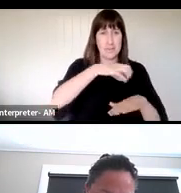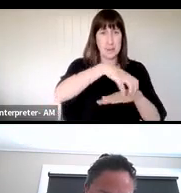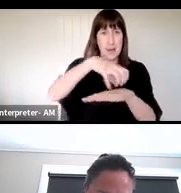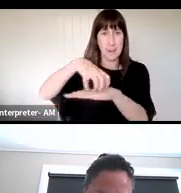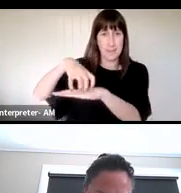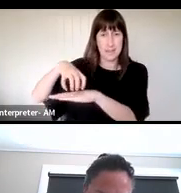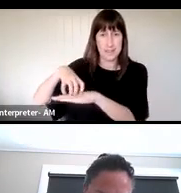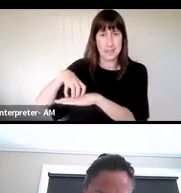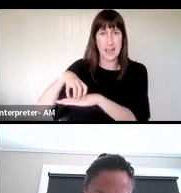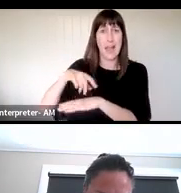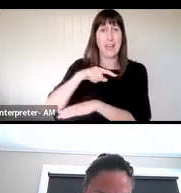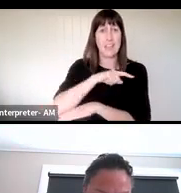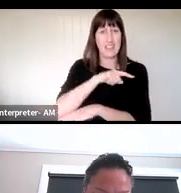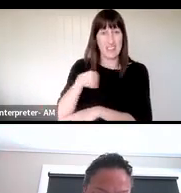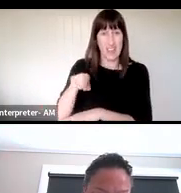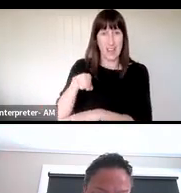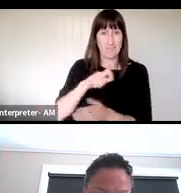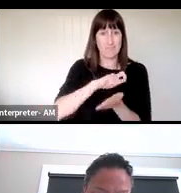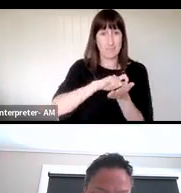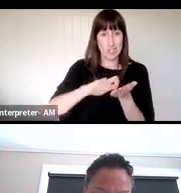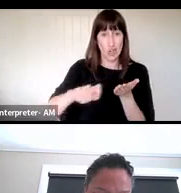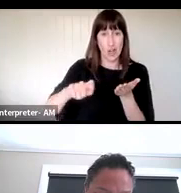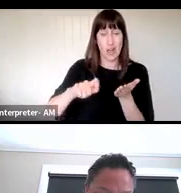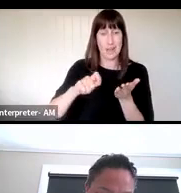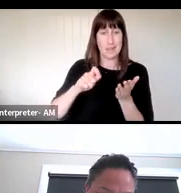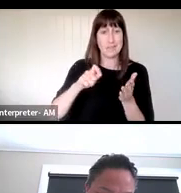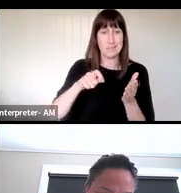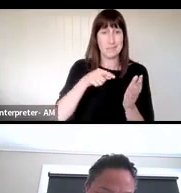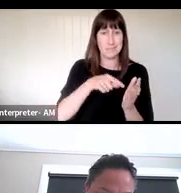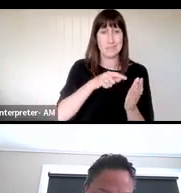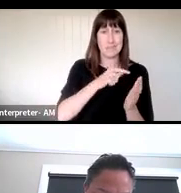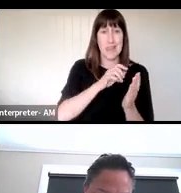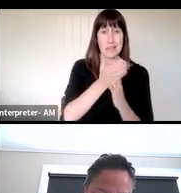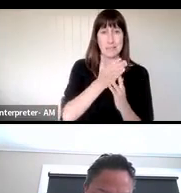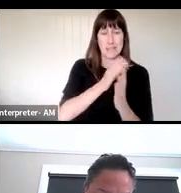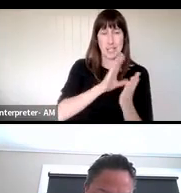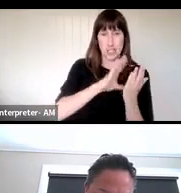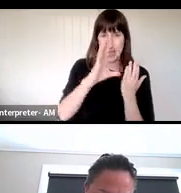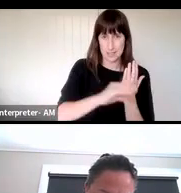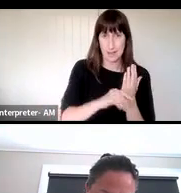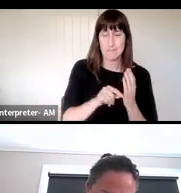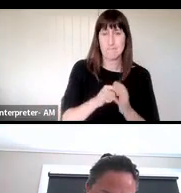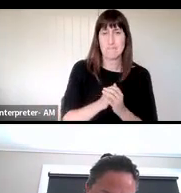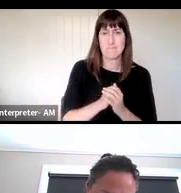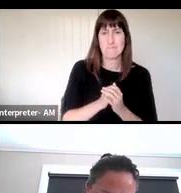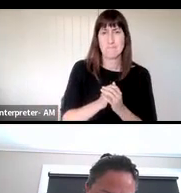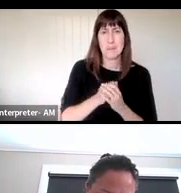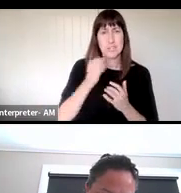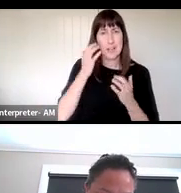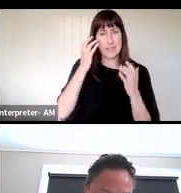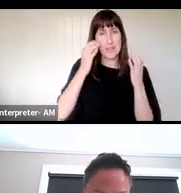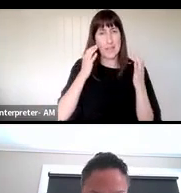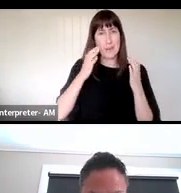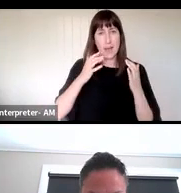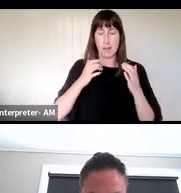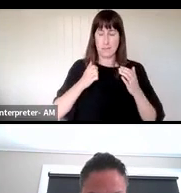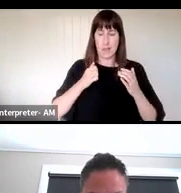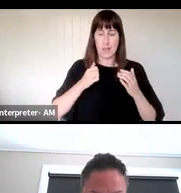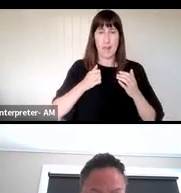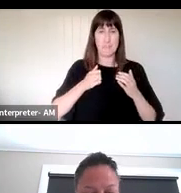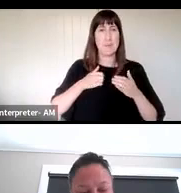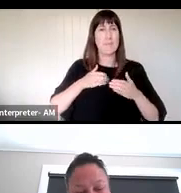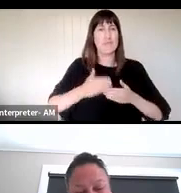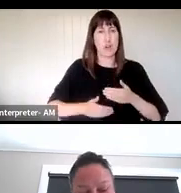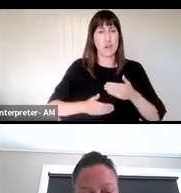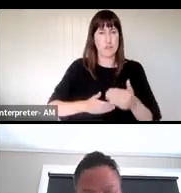being signatories to the Accessibility Charter. I'm just thinking from a procedural point of view in the Select